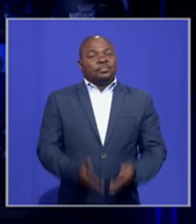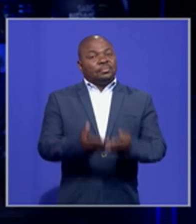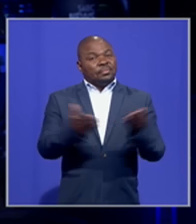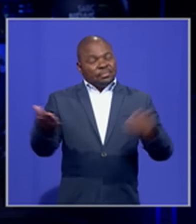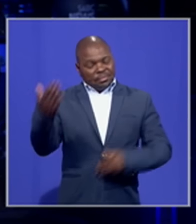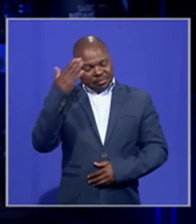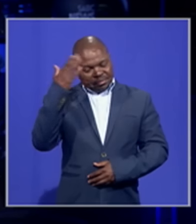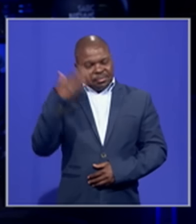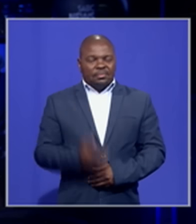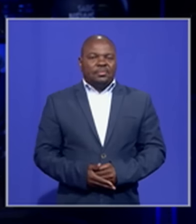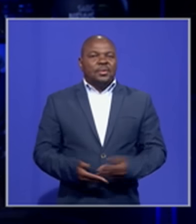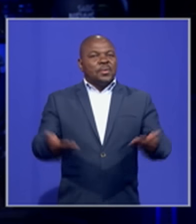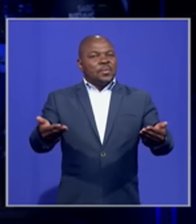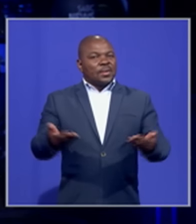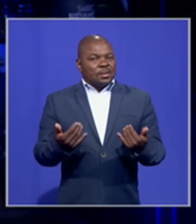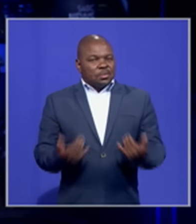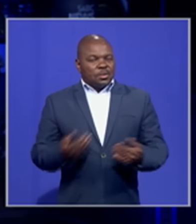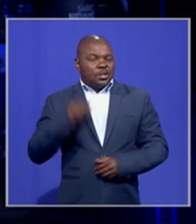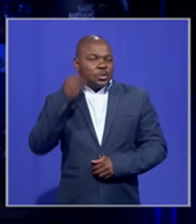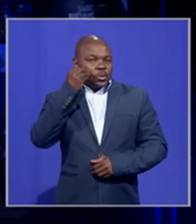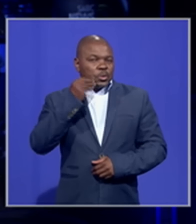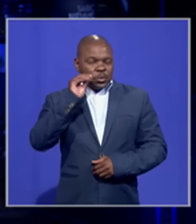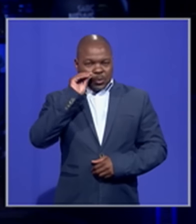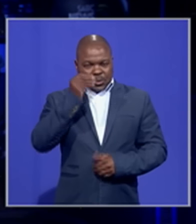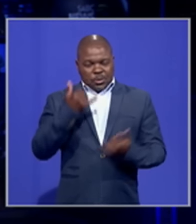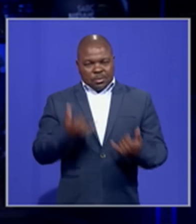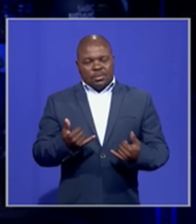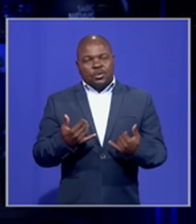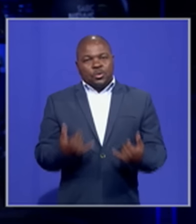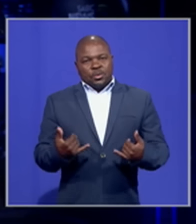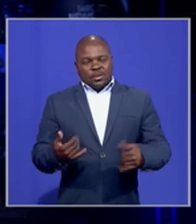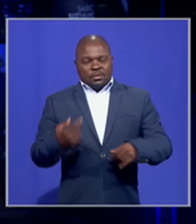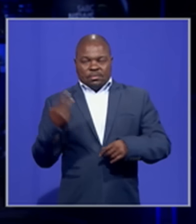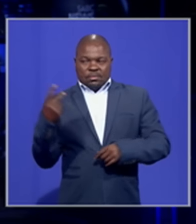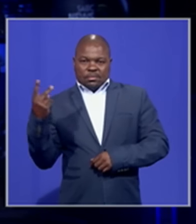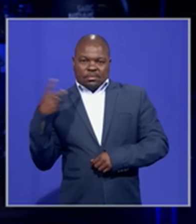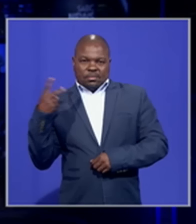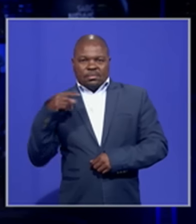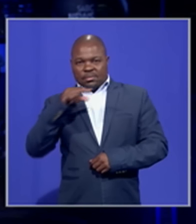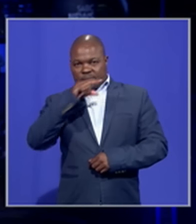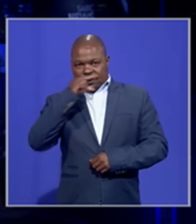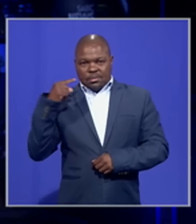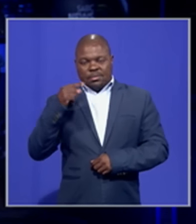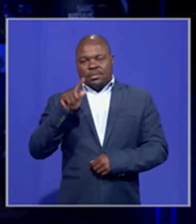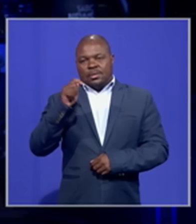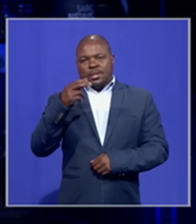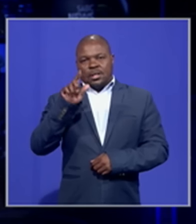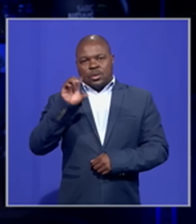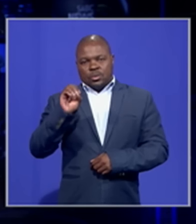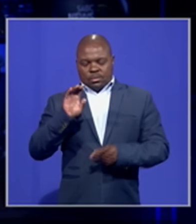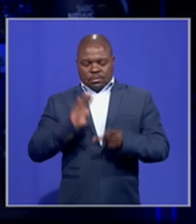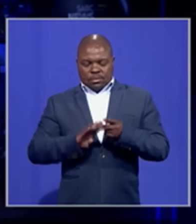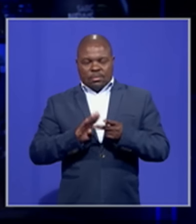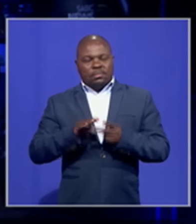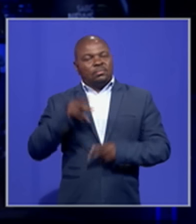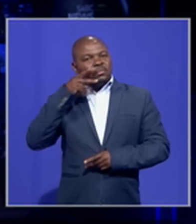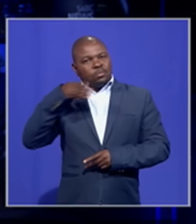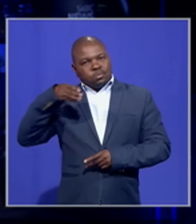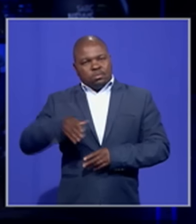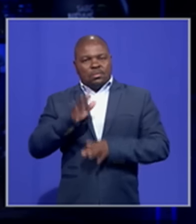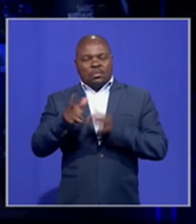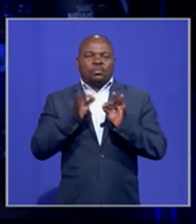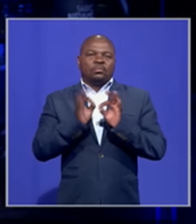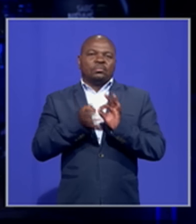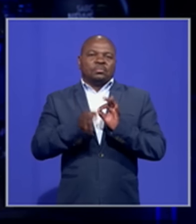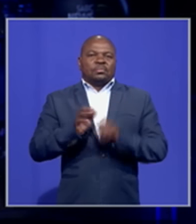Mohi re o dumedisa lo amoela kgasong ya ditaba ka puo ya Sesotho phirimaneng ena ke Thatohlanyane mme ke tla hasa ka kopanelo le Augustine